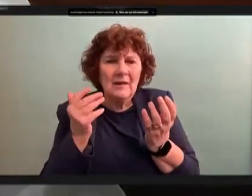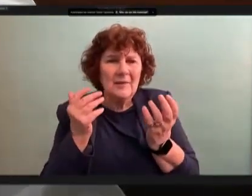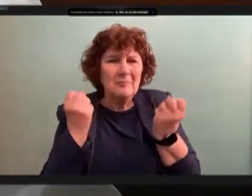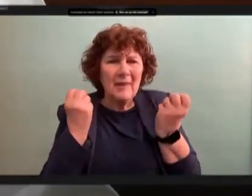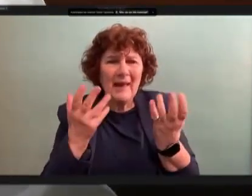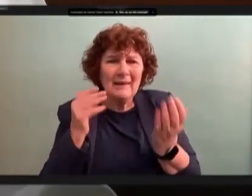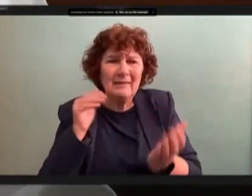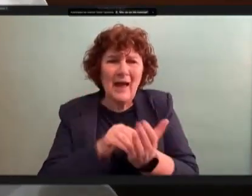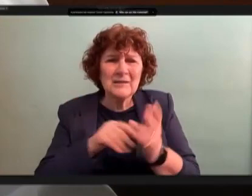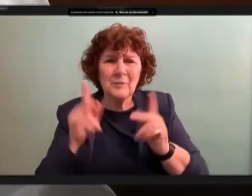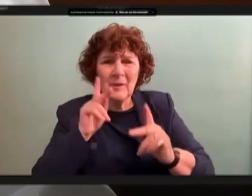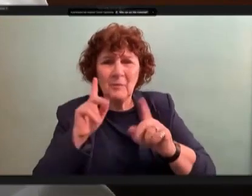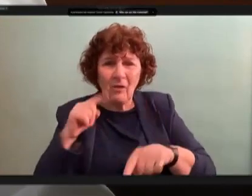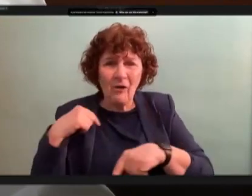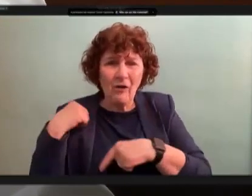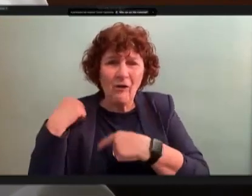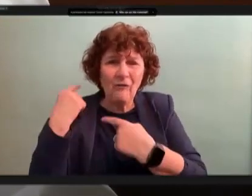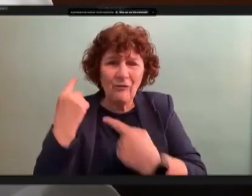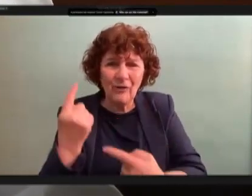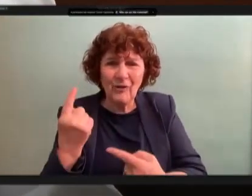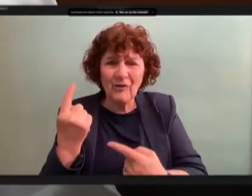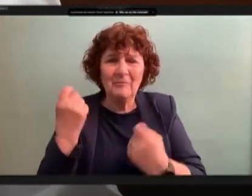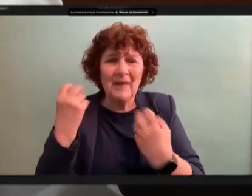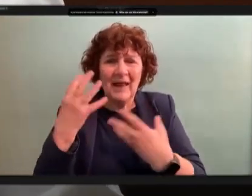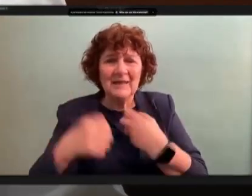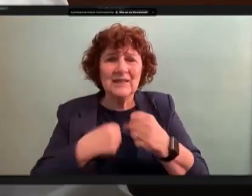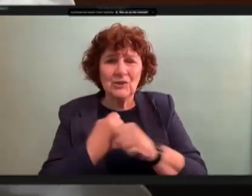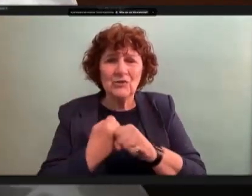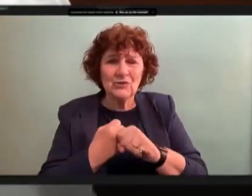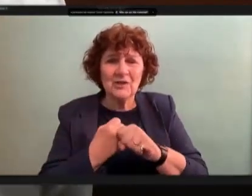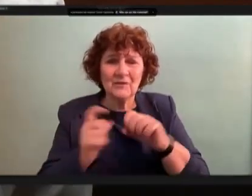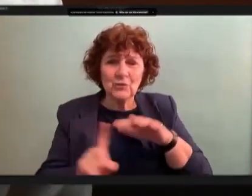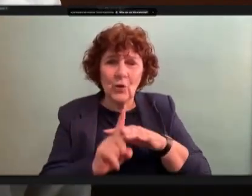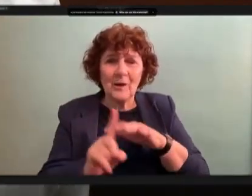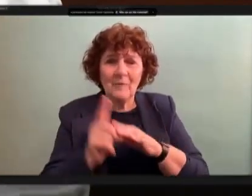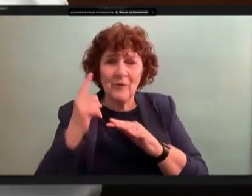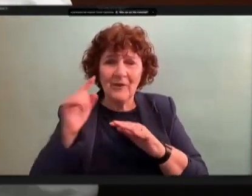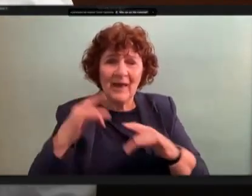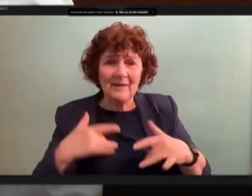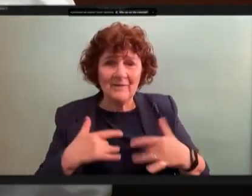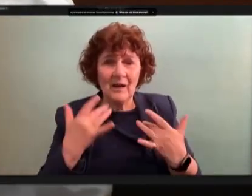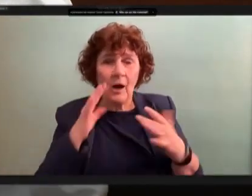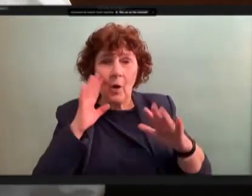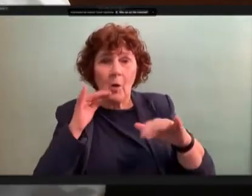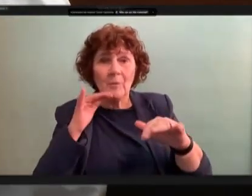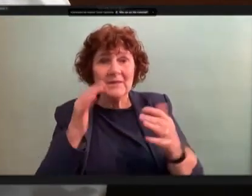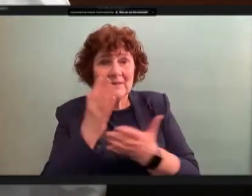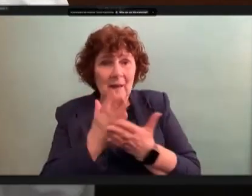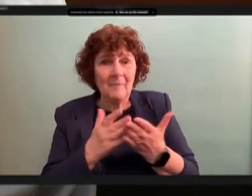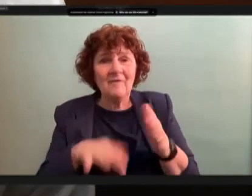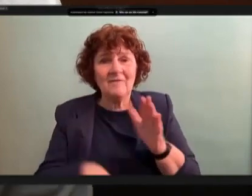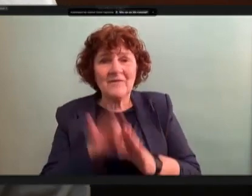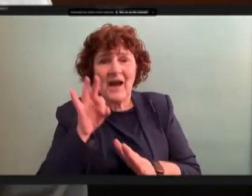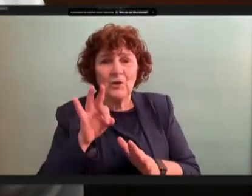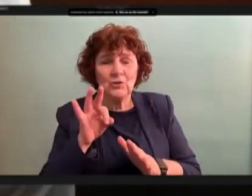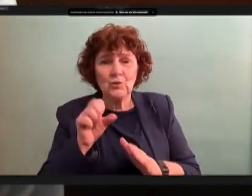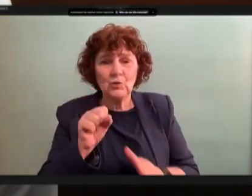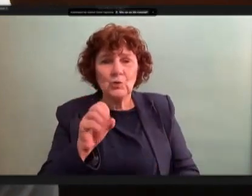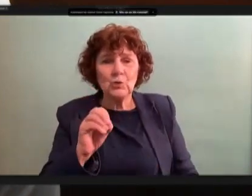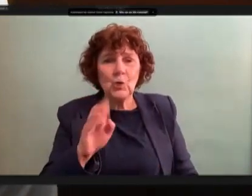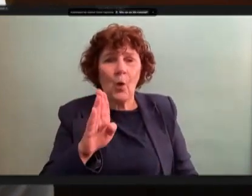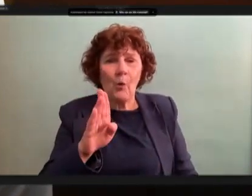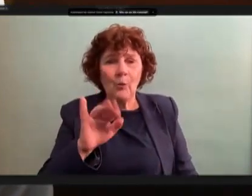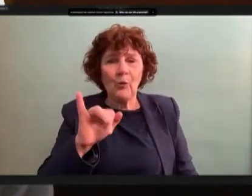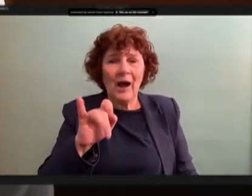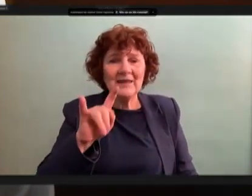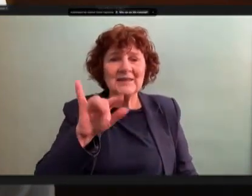years have come to the event, and hopefully some have found their sobriety through that. I also want